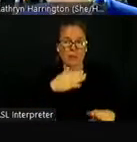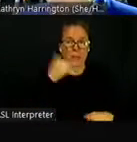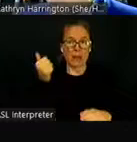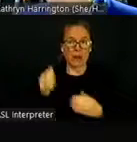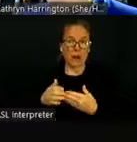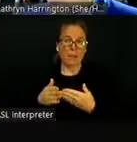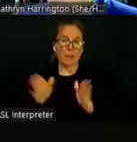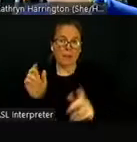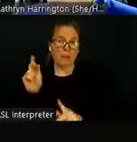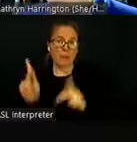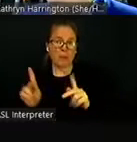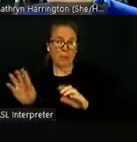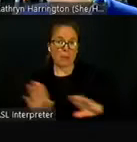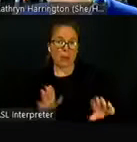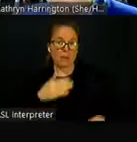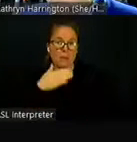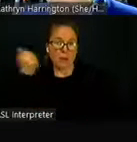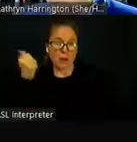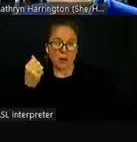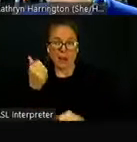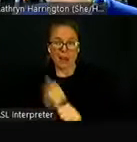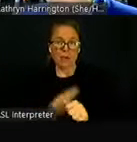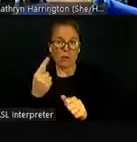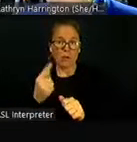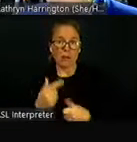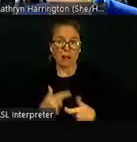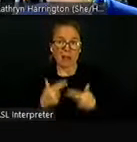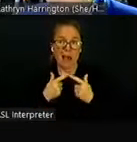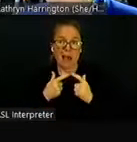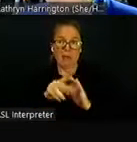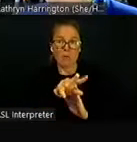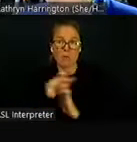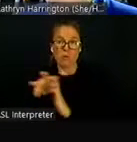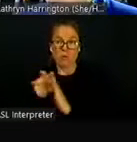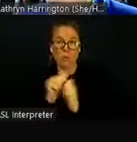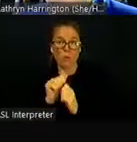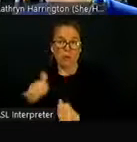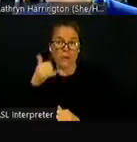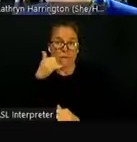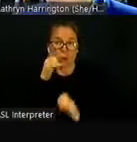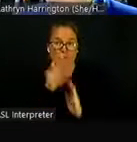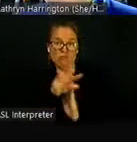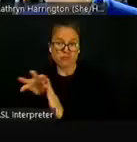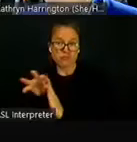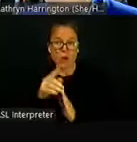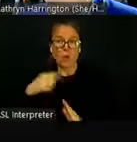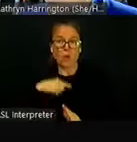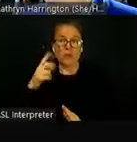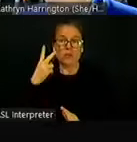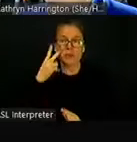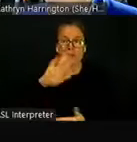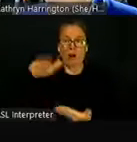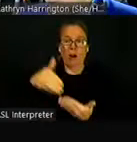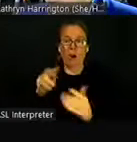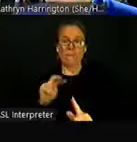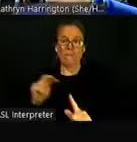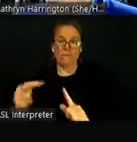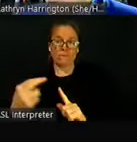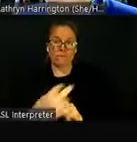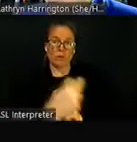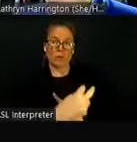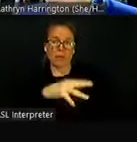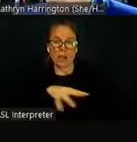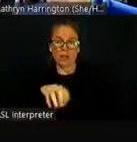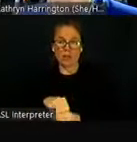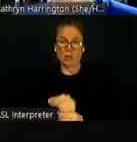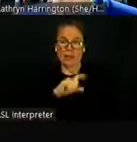And with everyone live streaming on their own phones, when a situation occurs, we need to see all views of that situation, including the law enforcement